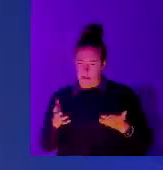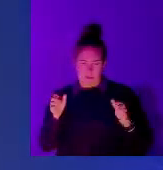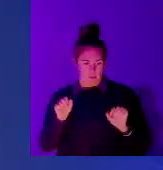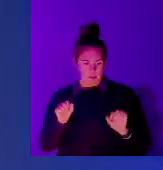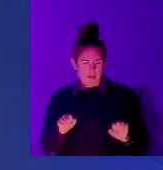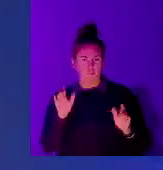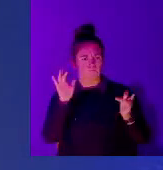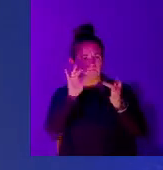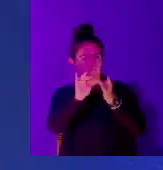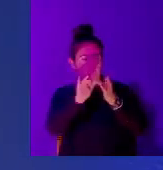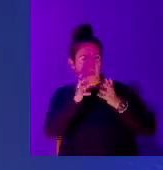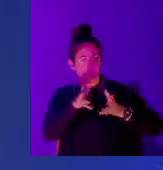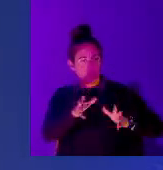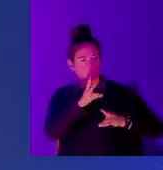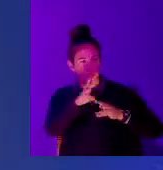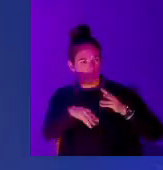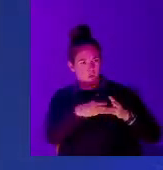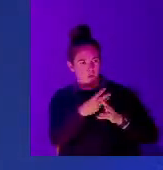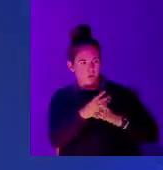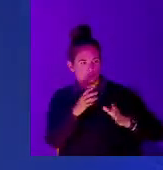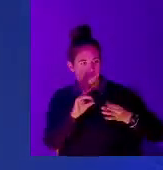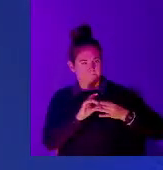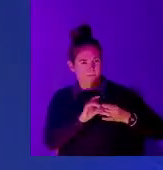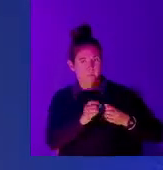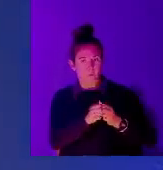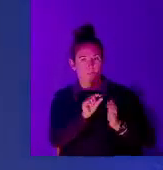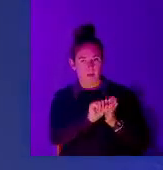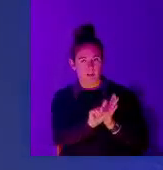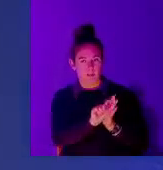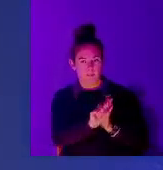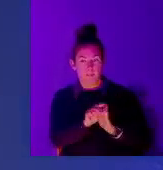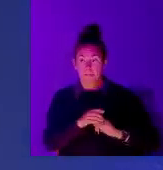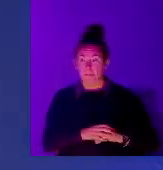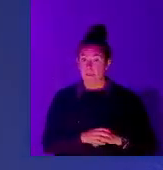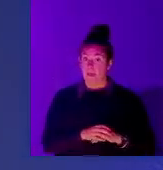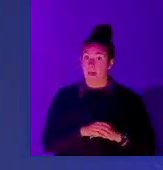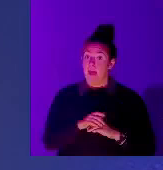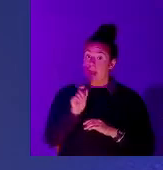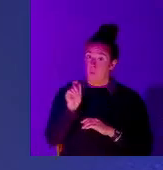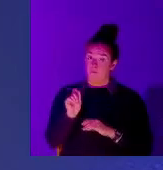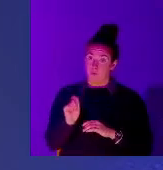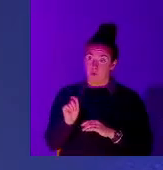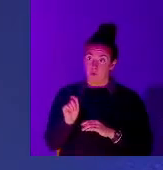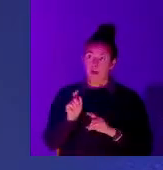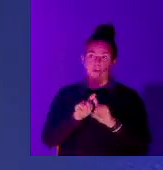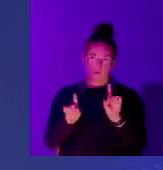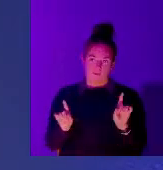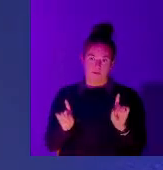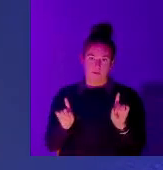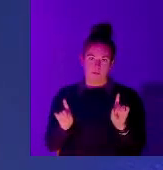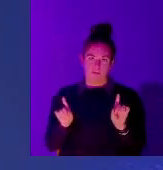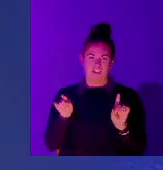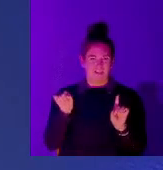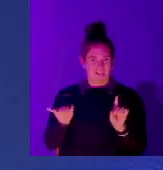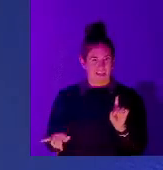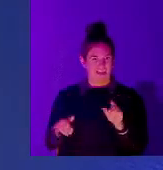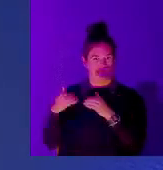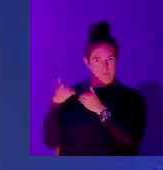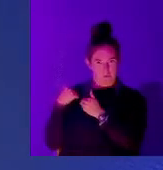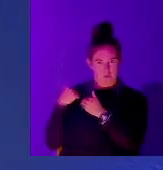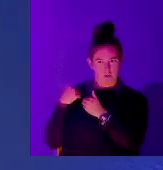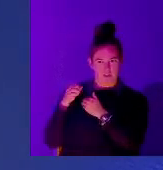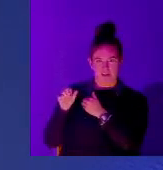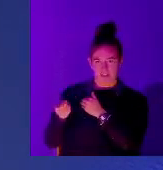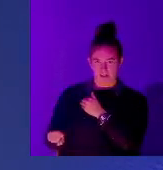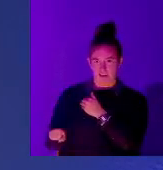gospel. However, this burden can result in a watering down of the